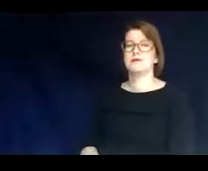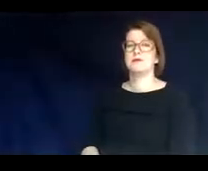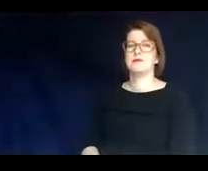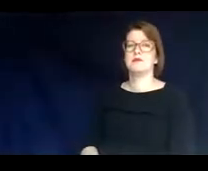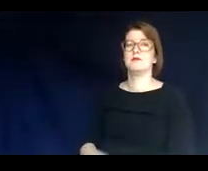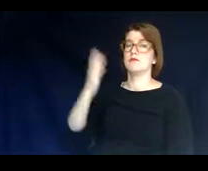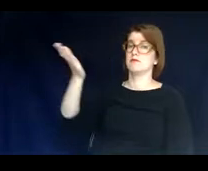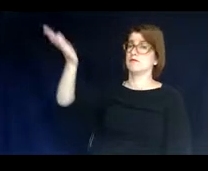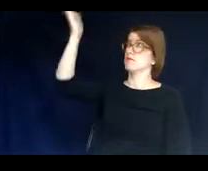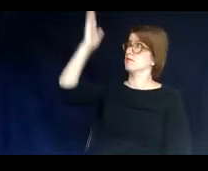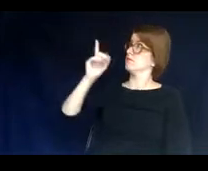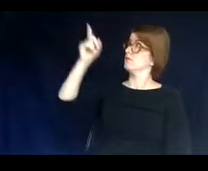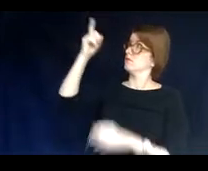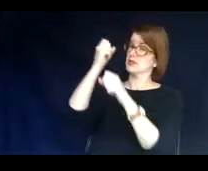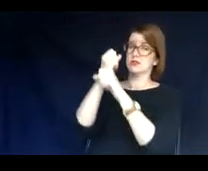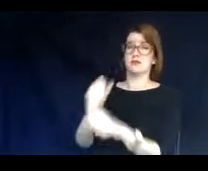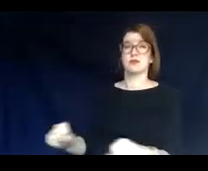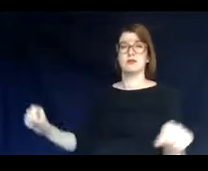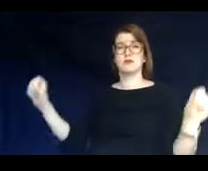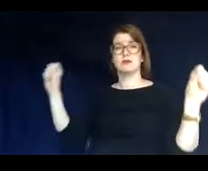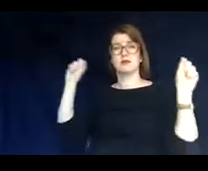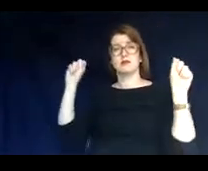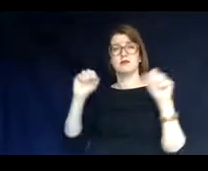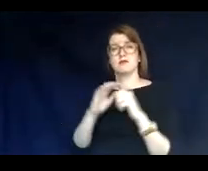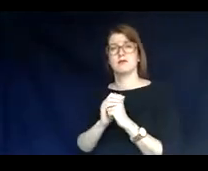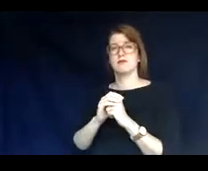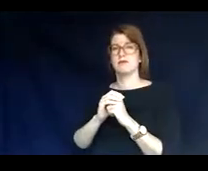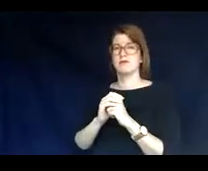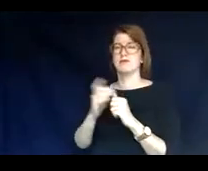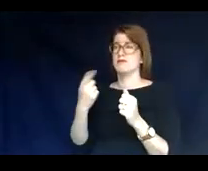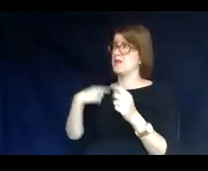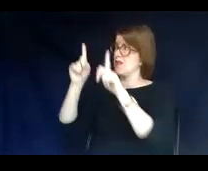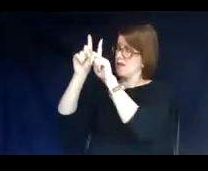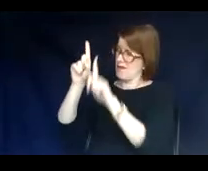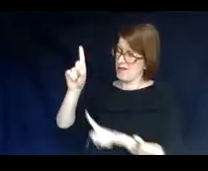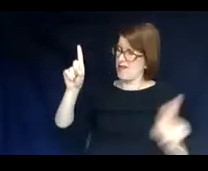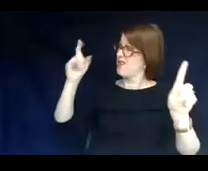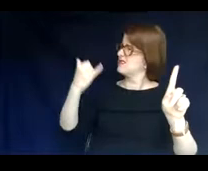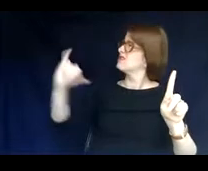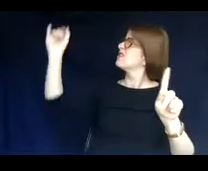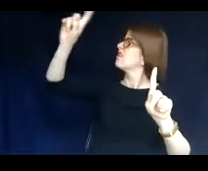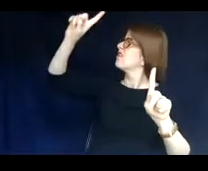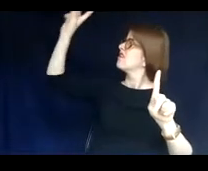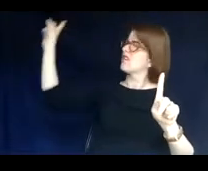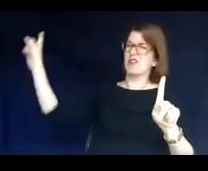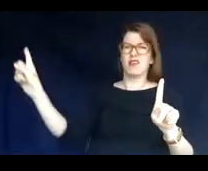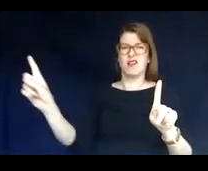God of salvation, chased down my heart through all of my